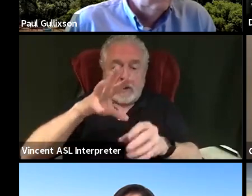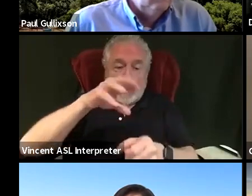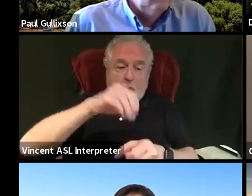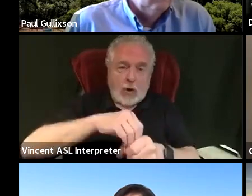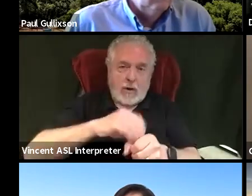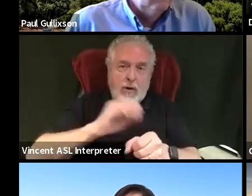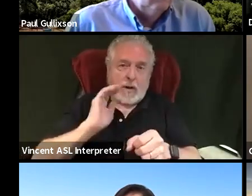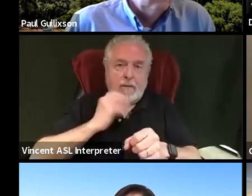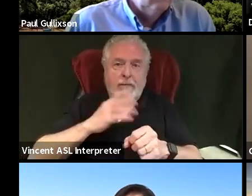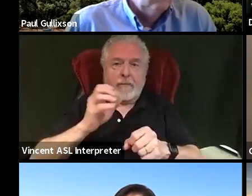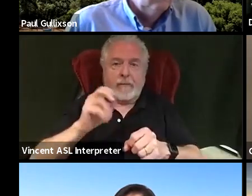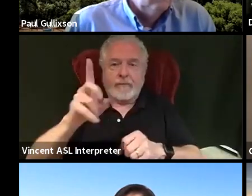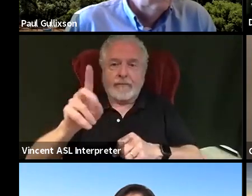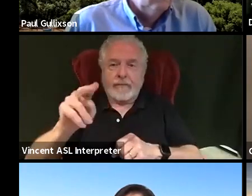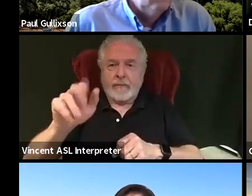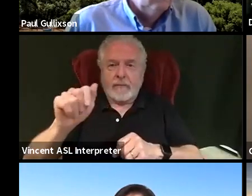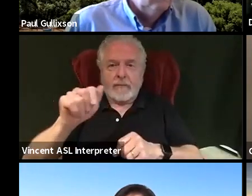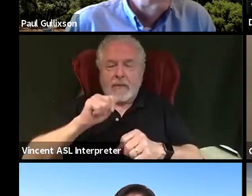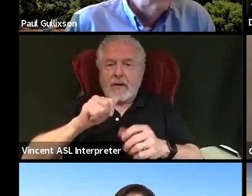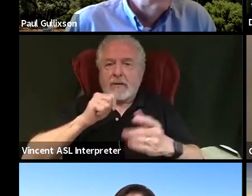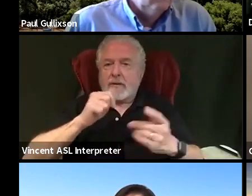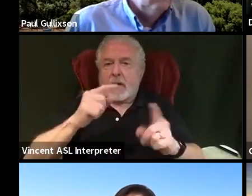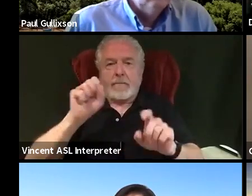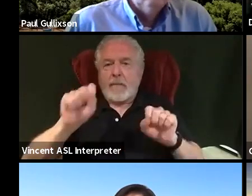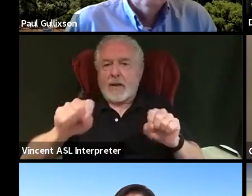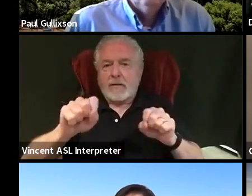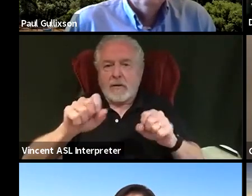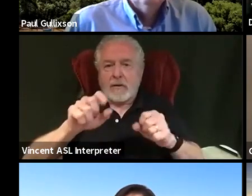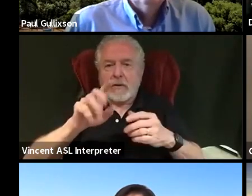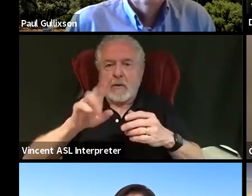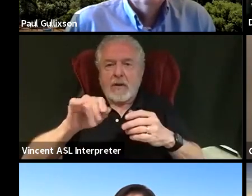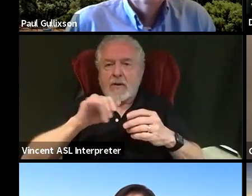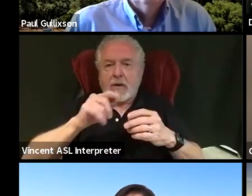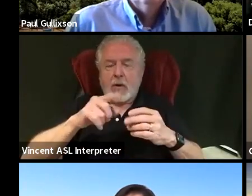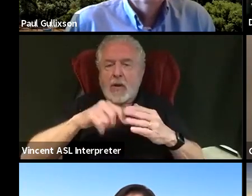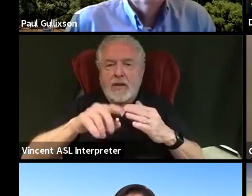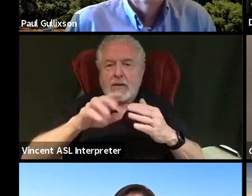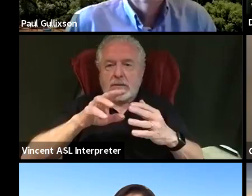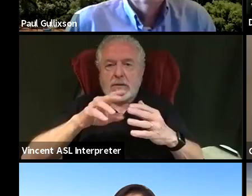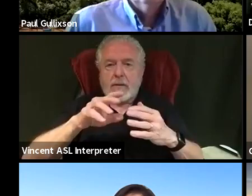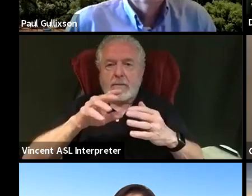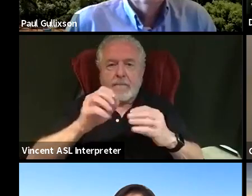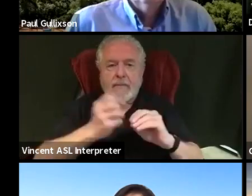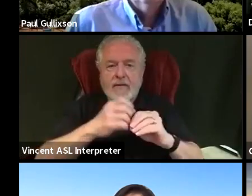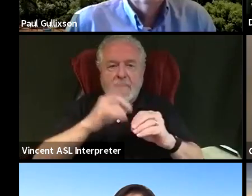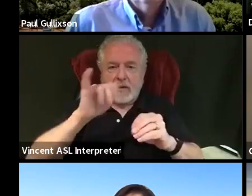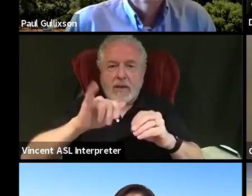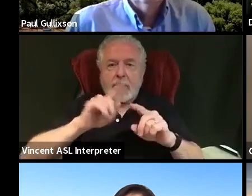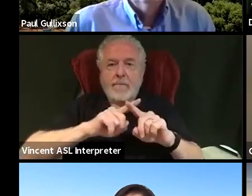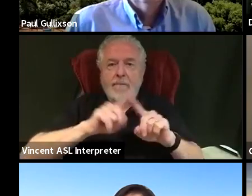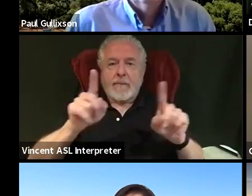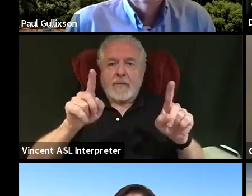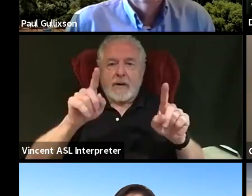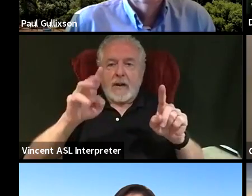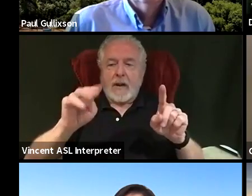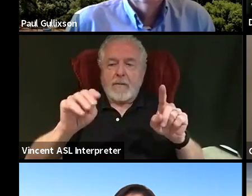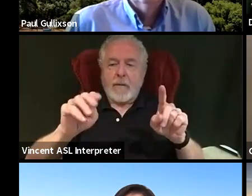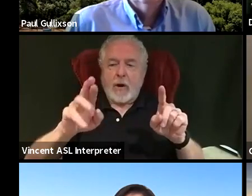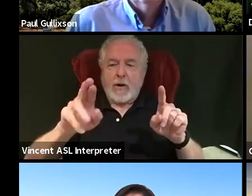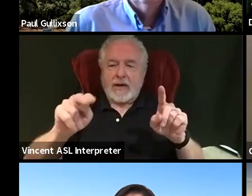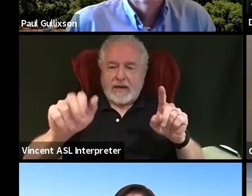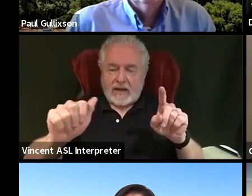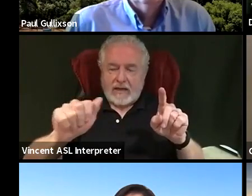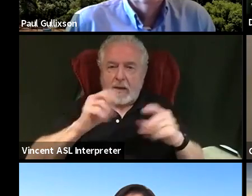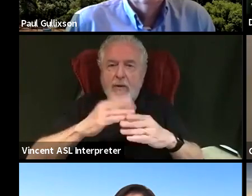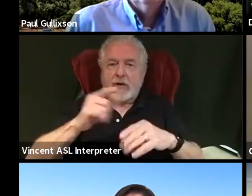into our own DNA. And that just isn't possible the way, and I don't want to go into the whole makeup of what that looks like, but the mRNA is not